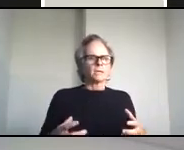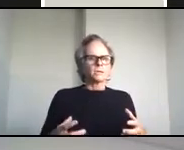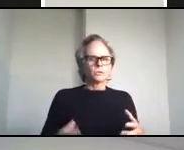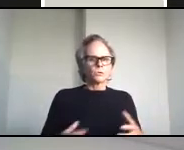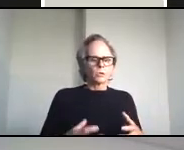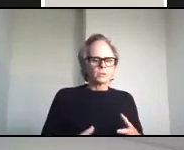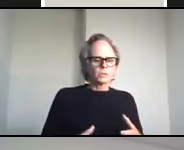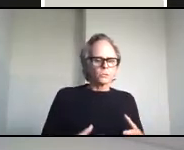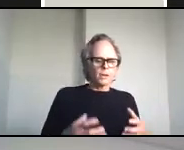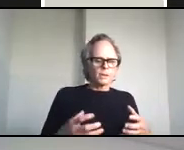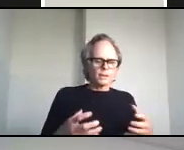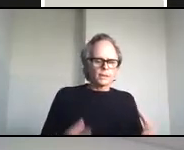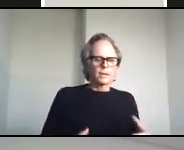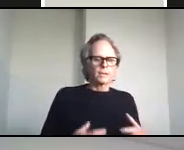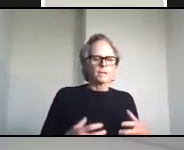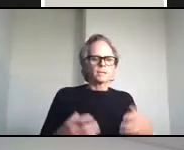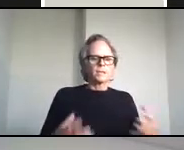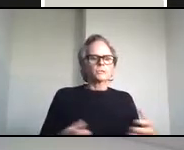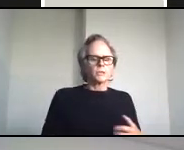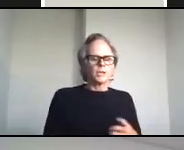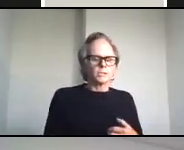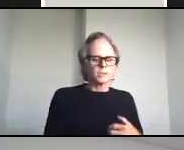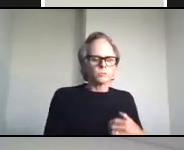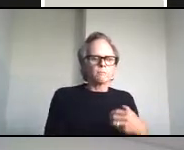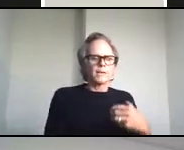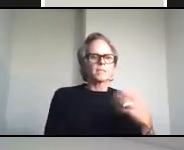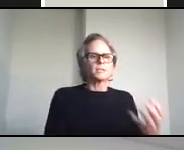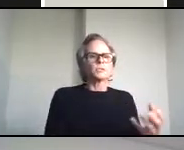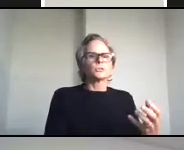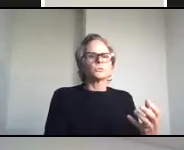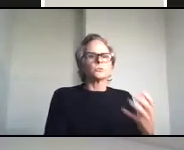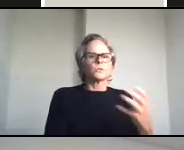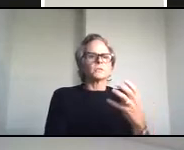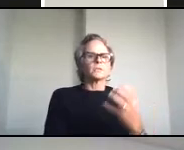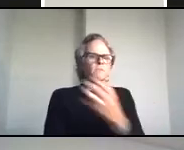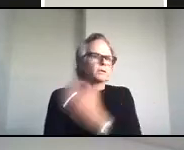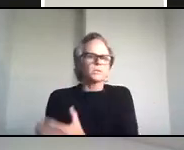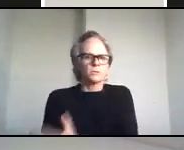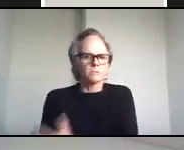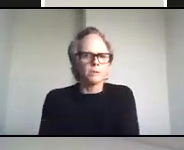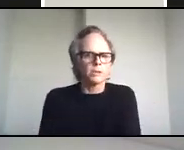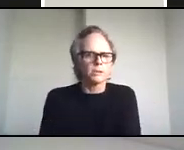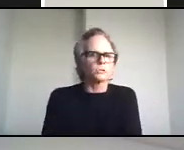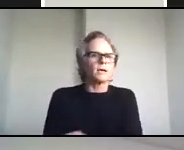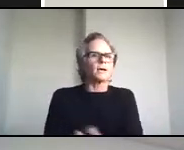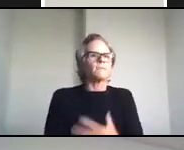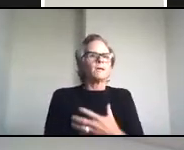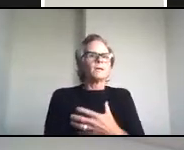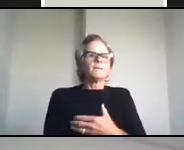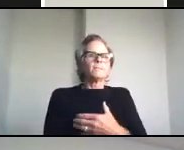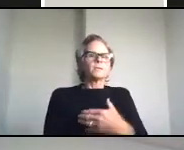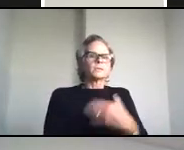they're telling a story. And so again, I think these are the things, as we pay attention to addressing this very serious building that you